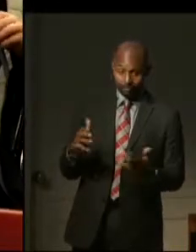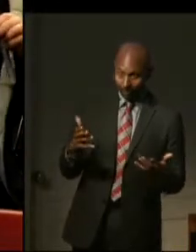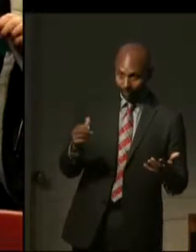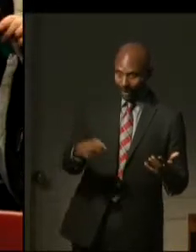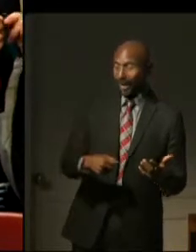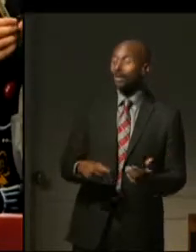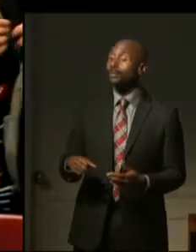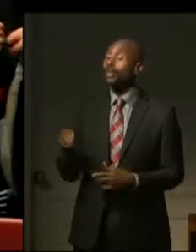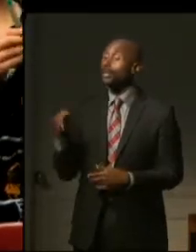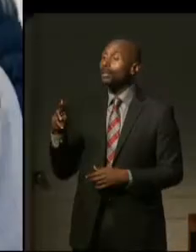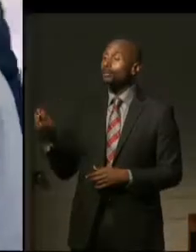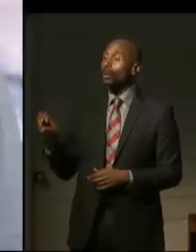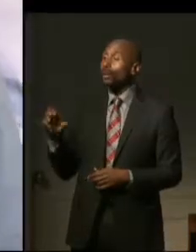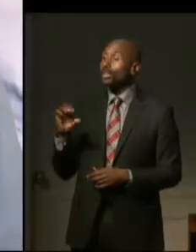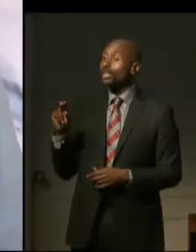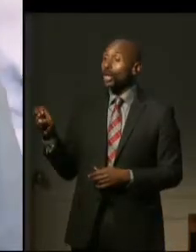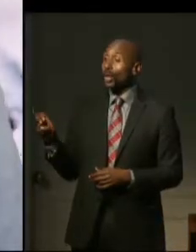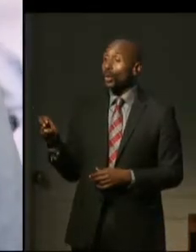Yes. Farming?